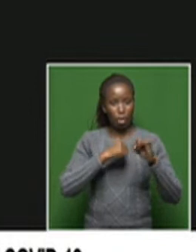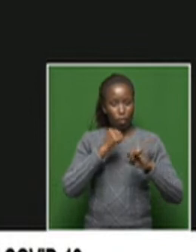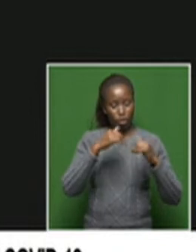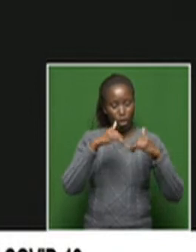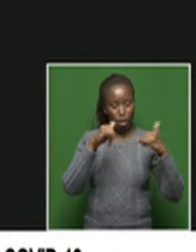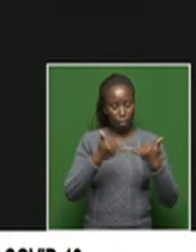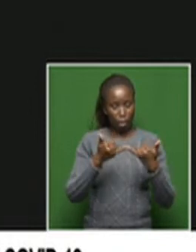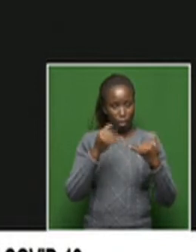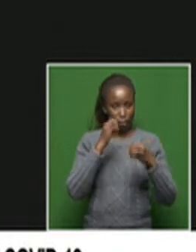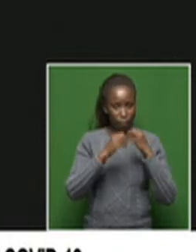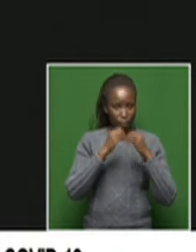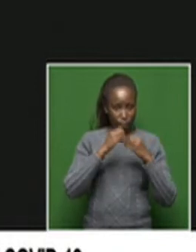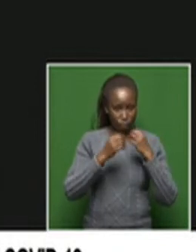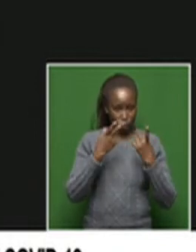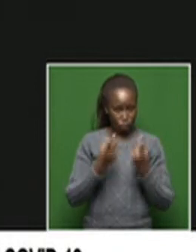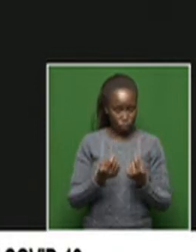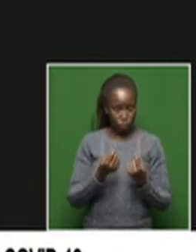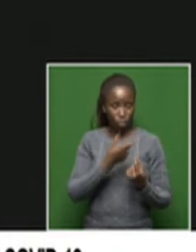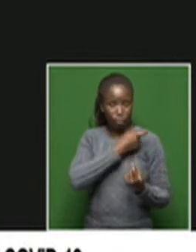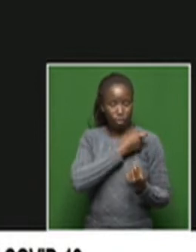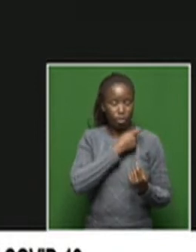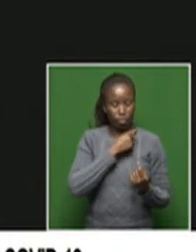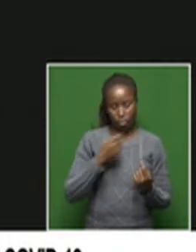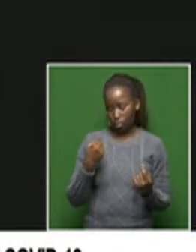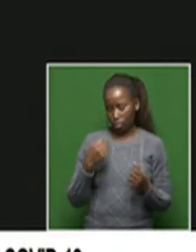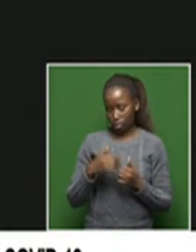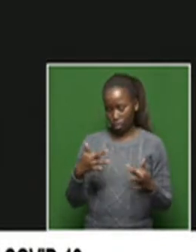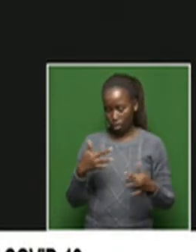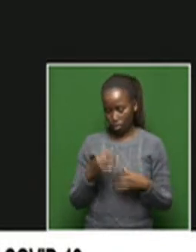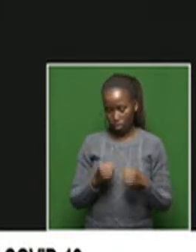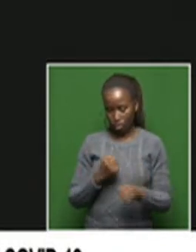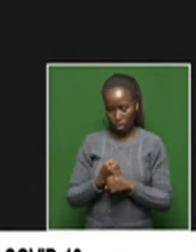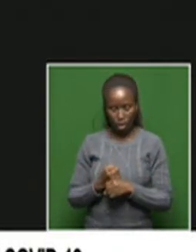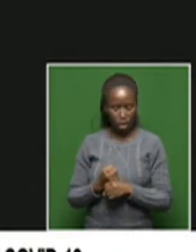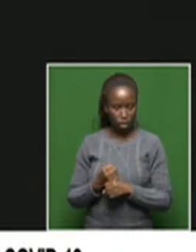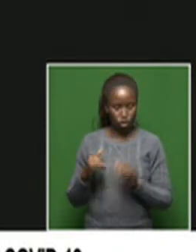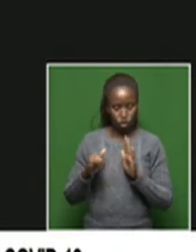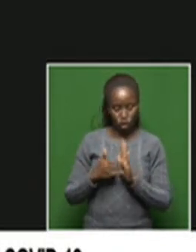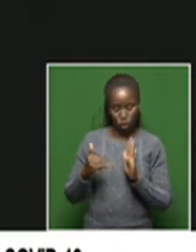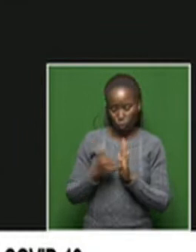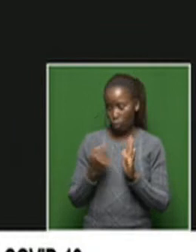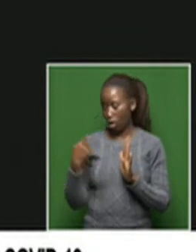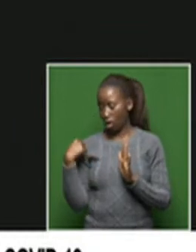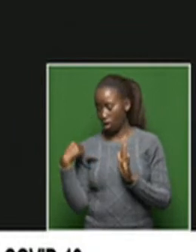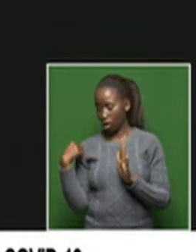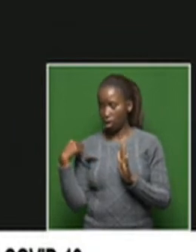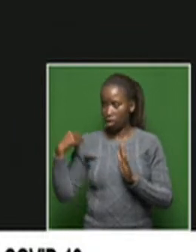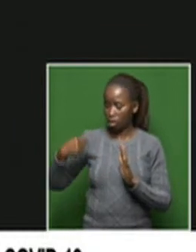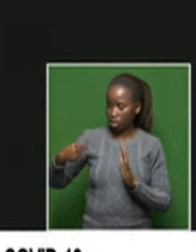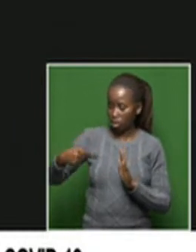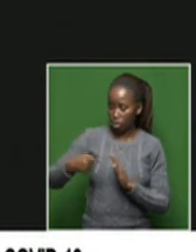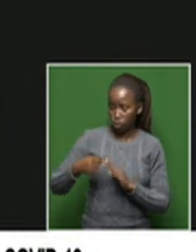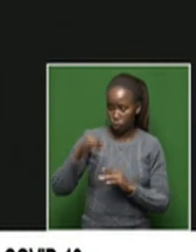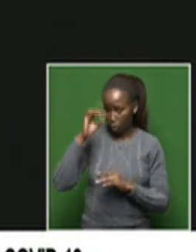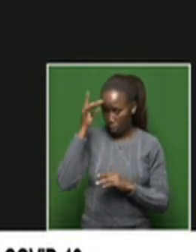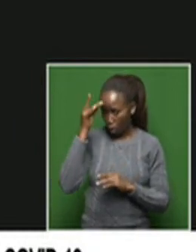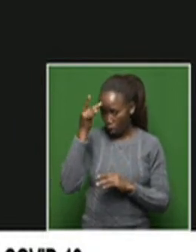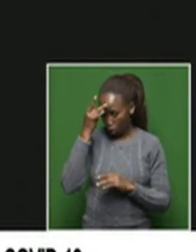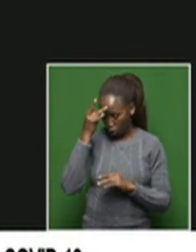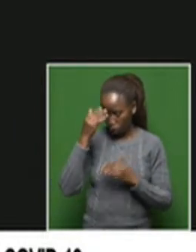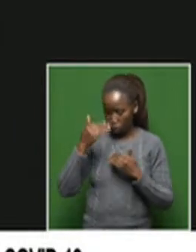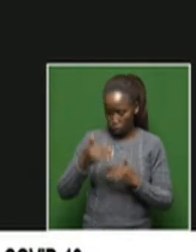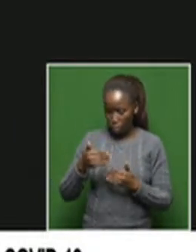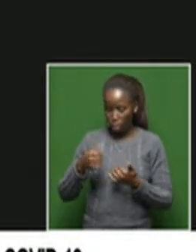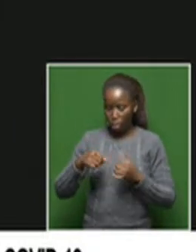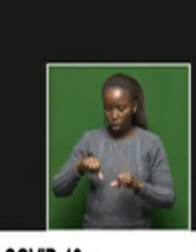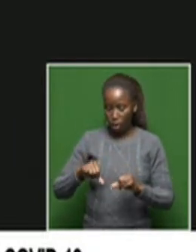is of the year, meaning from January through to March, and then from April